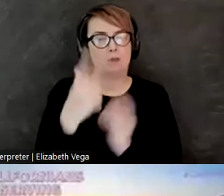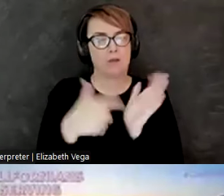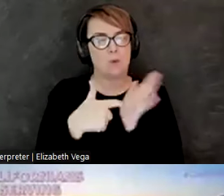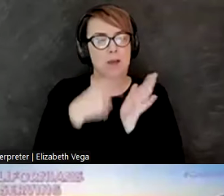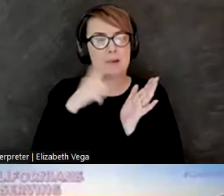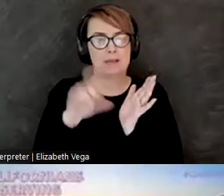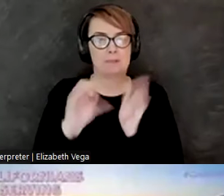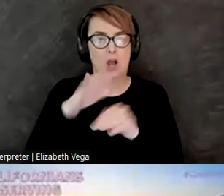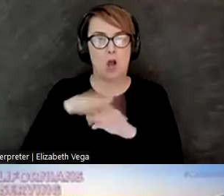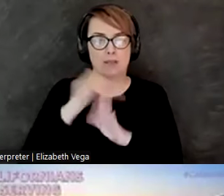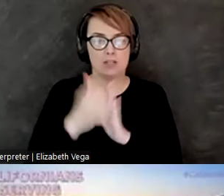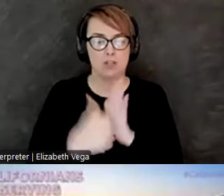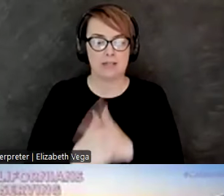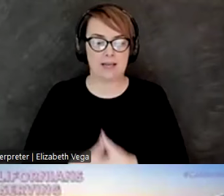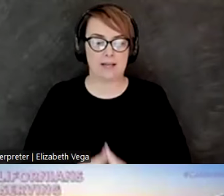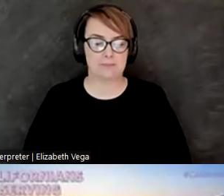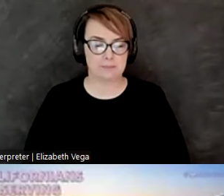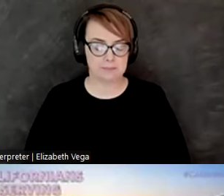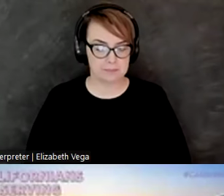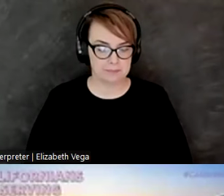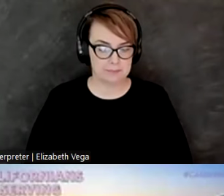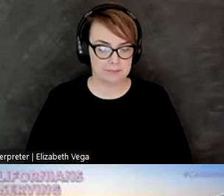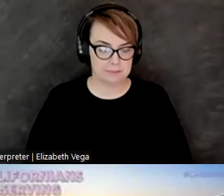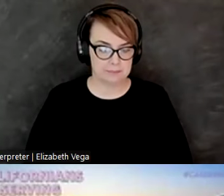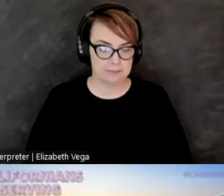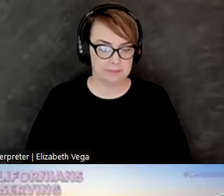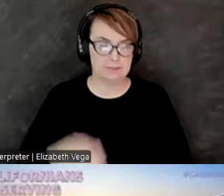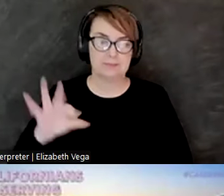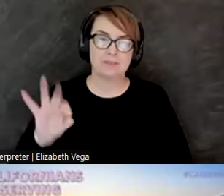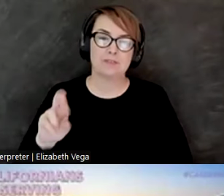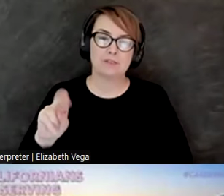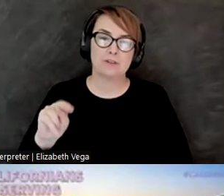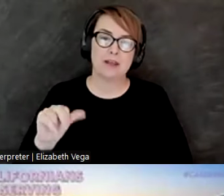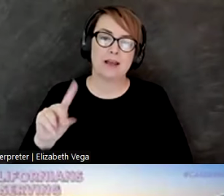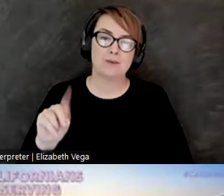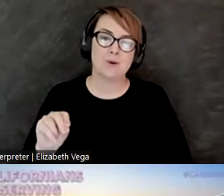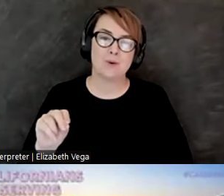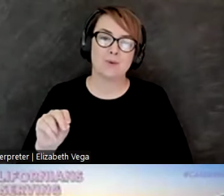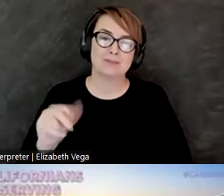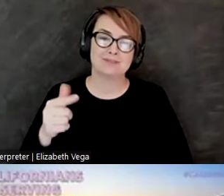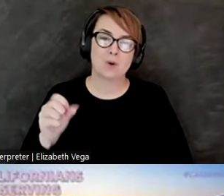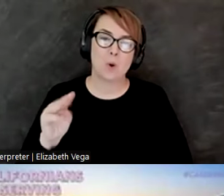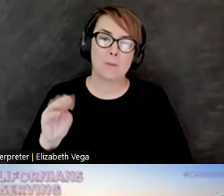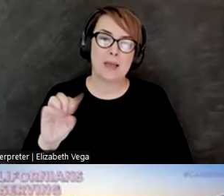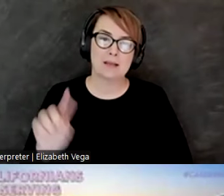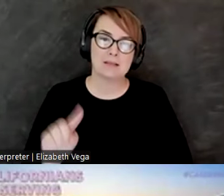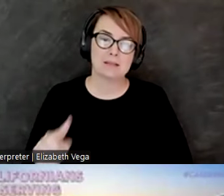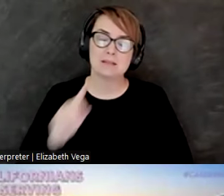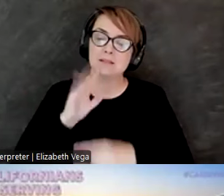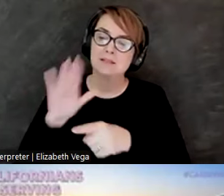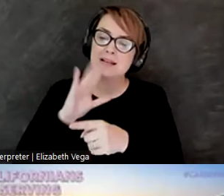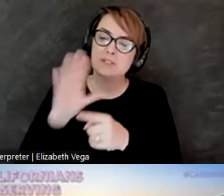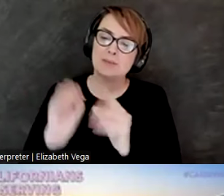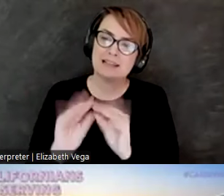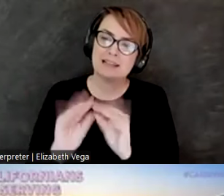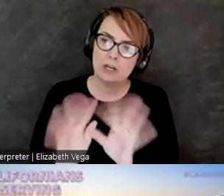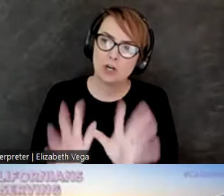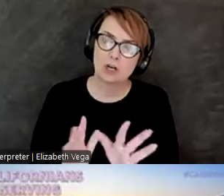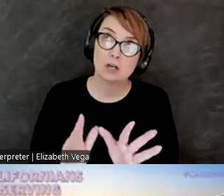And Karen, just to, I'm sorry, Darren, I jumped ahead of you, but just to be clear, are you saying